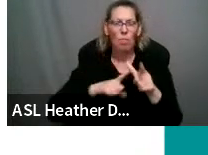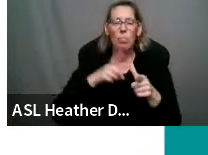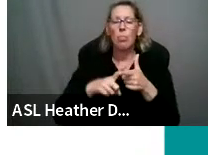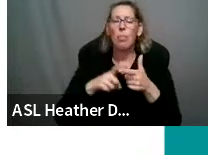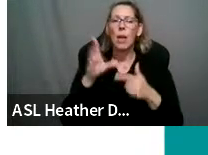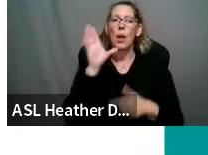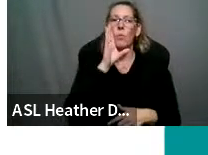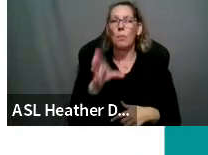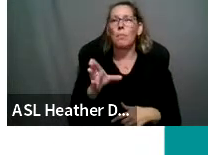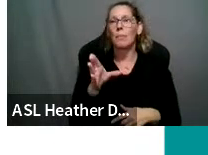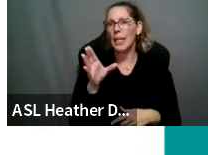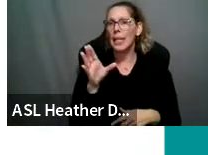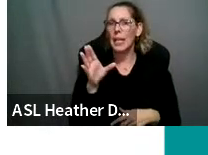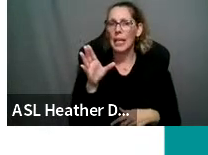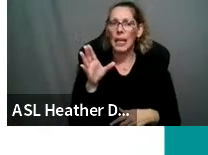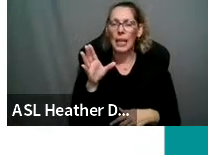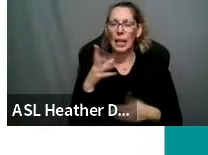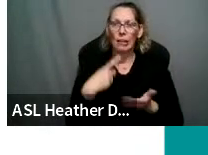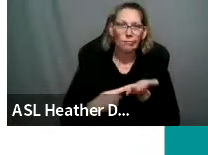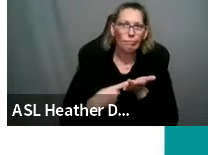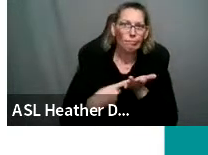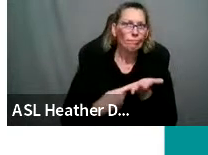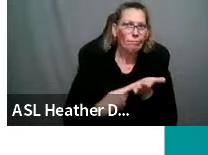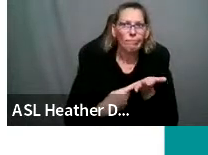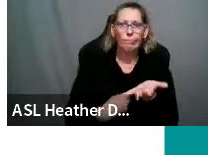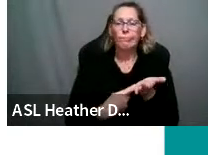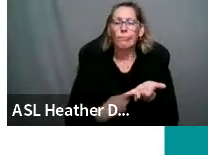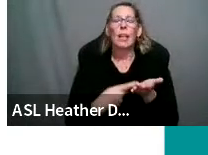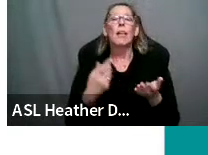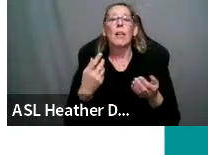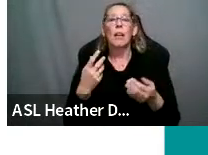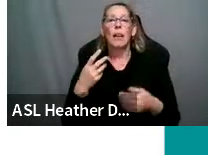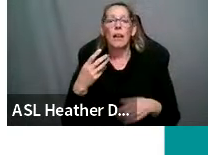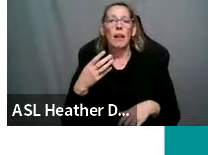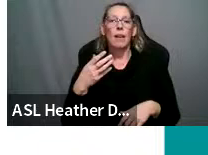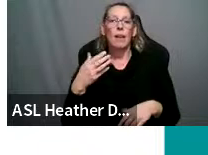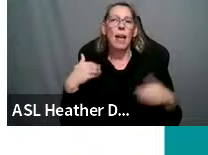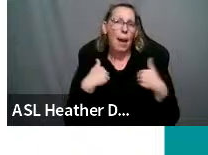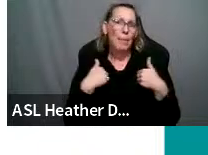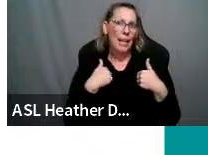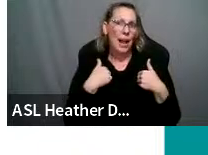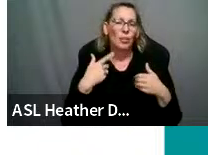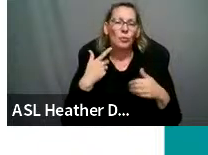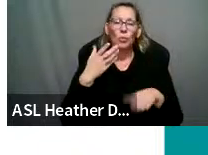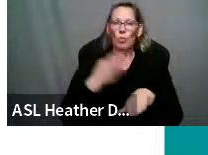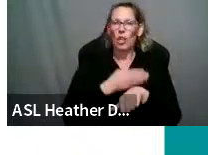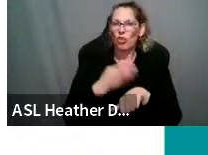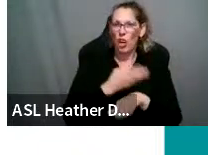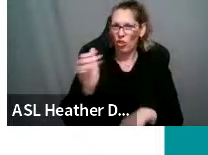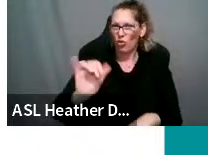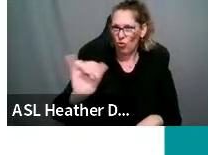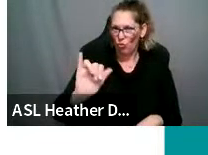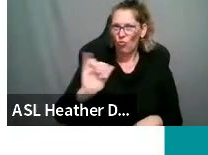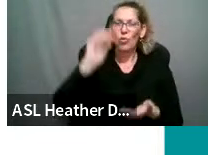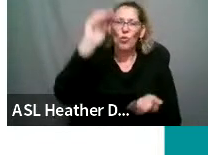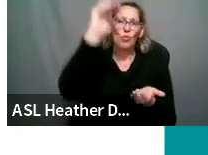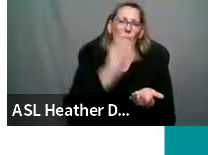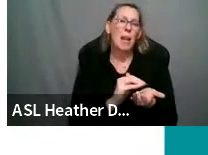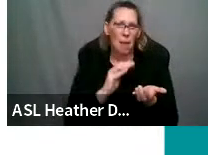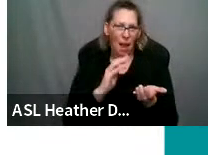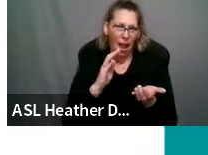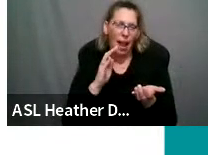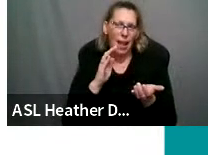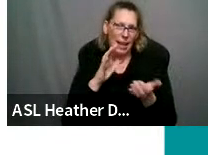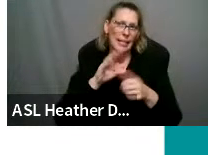be mitigation and habitat restoration as part of that effort to minimize the overall